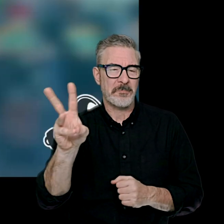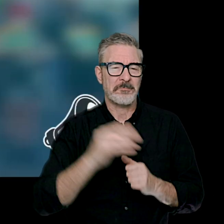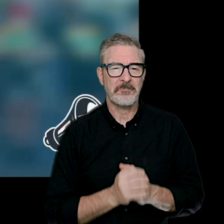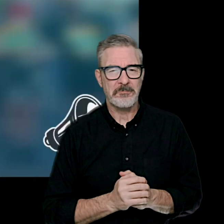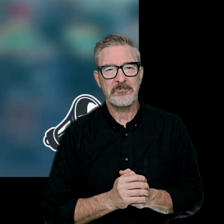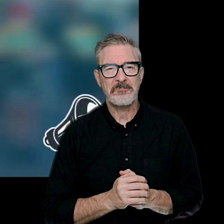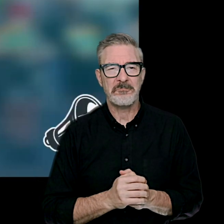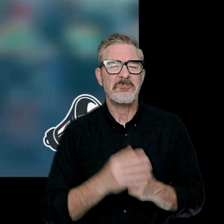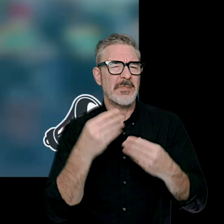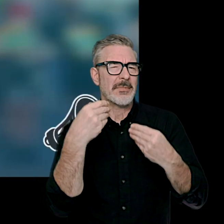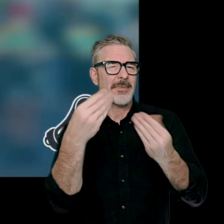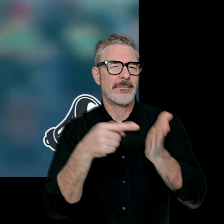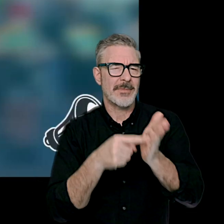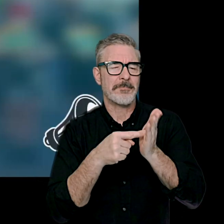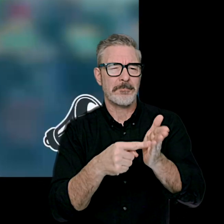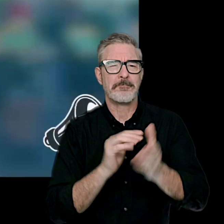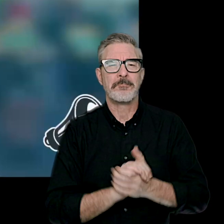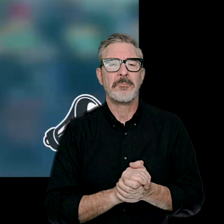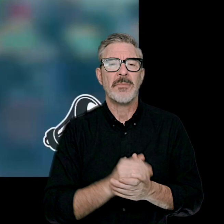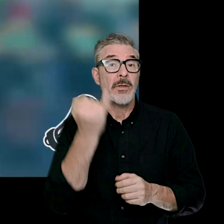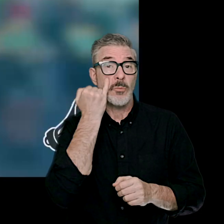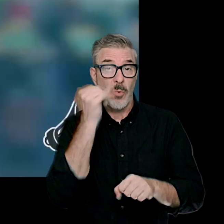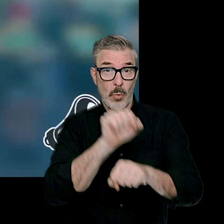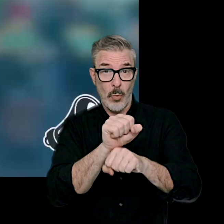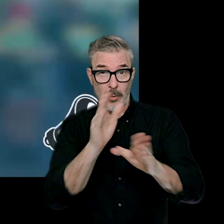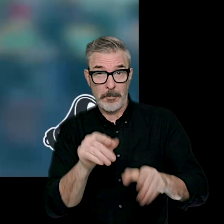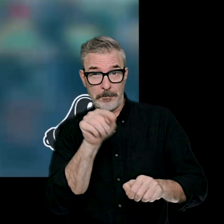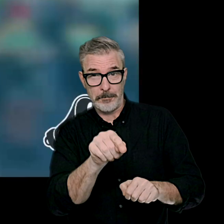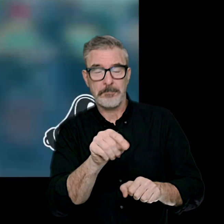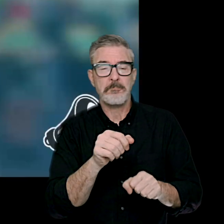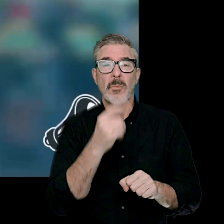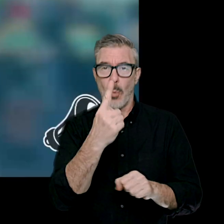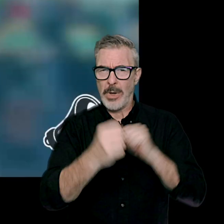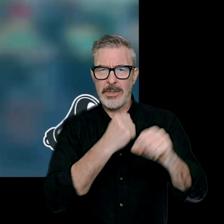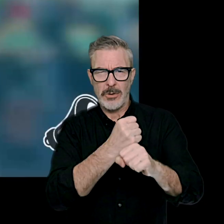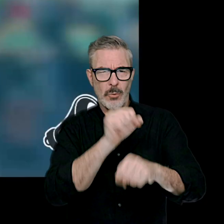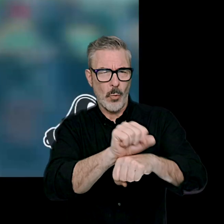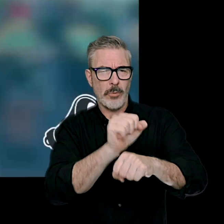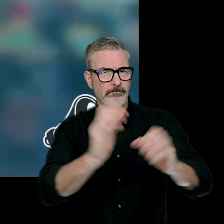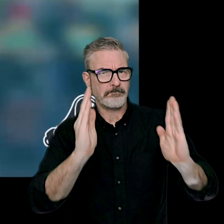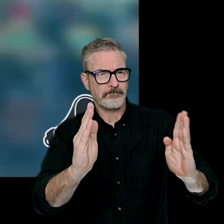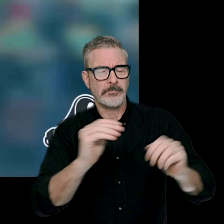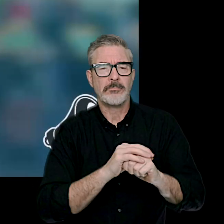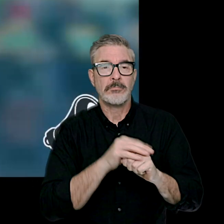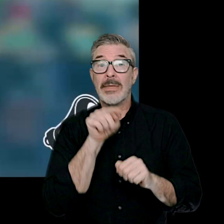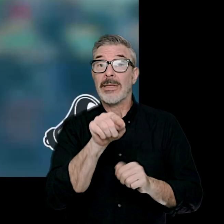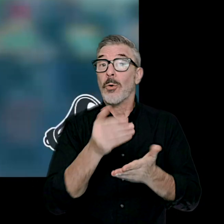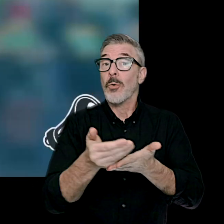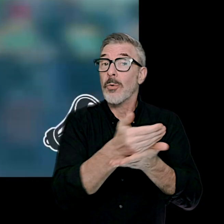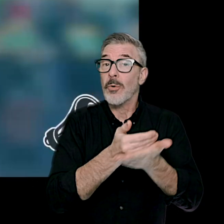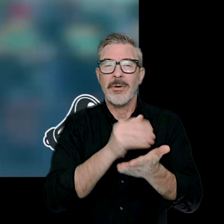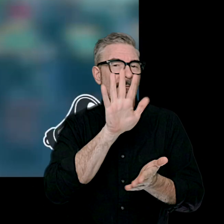If you worked more than 5 years, you would change that to 0.06.